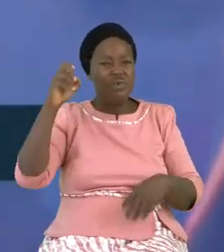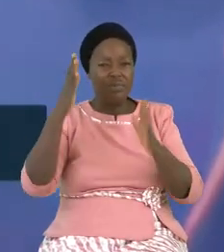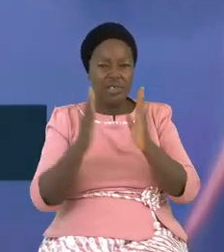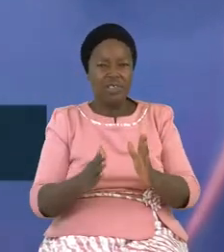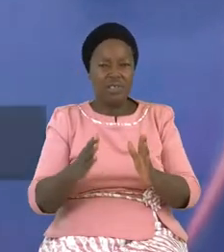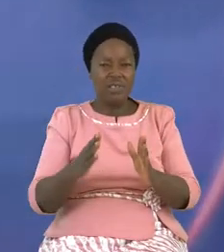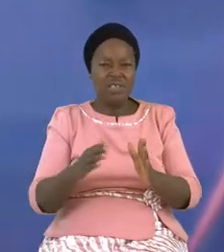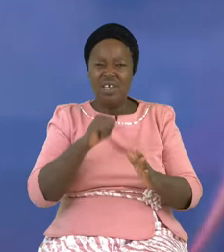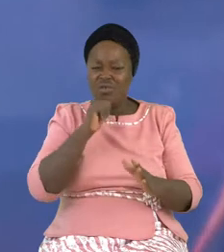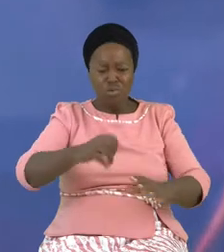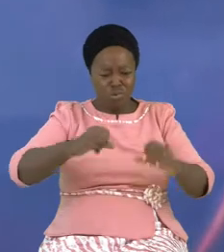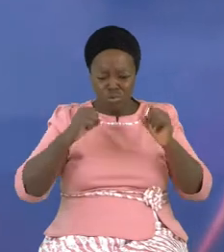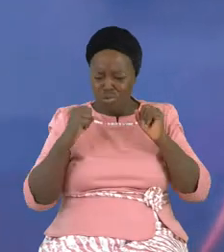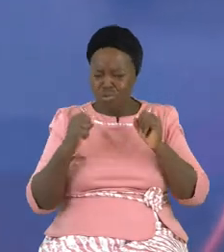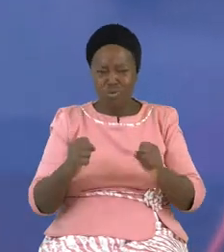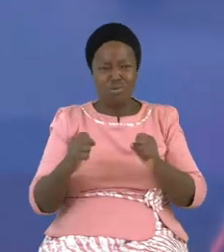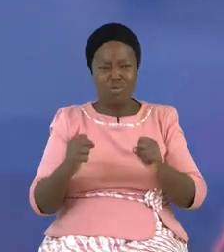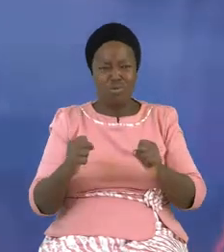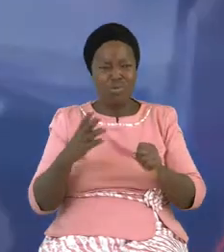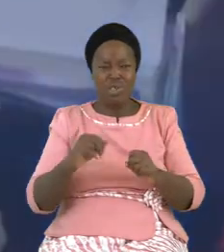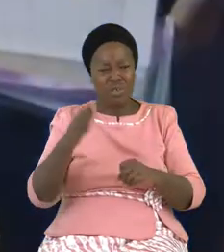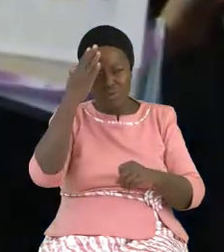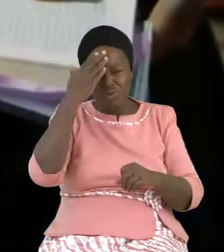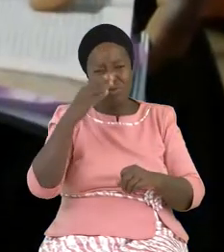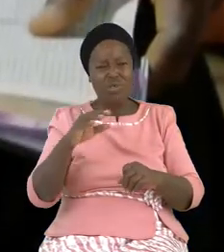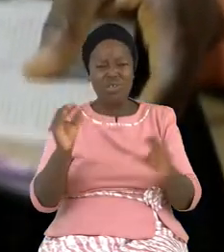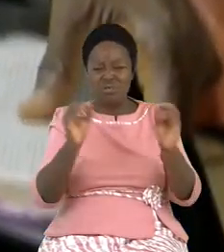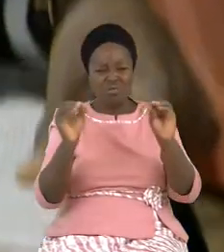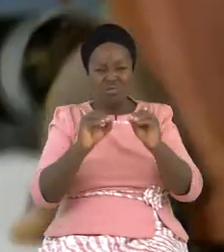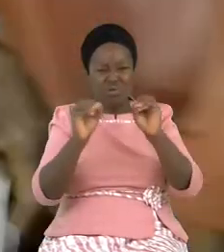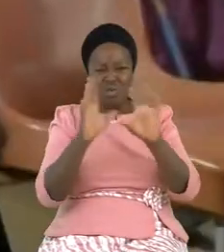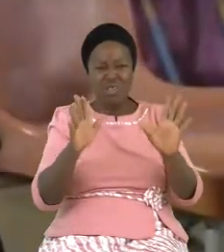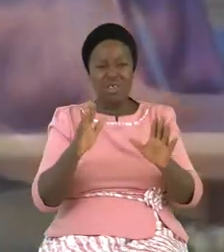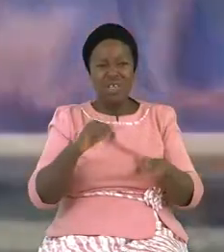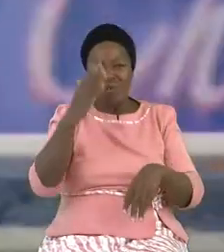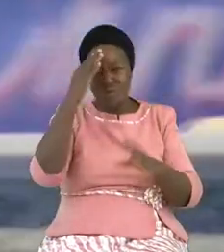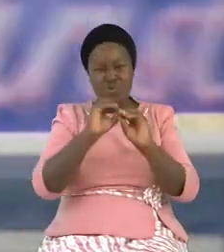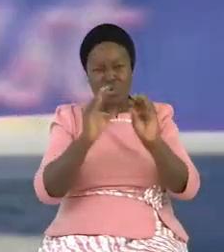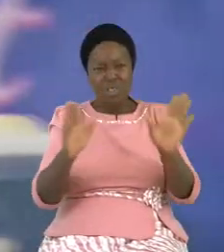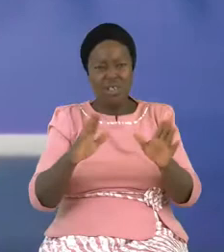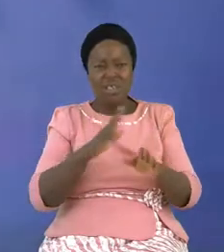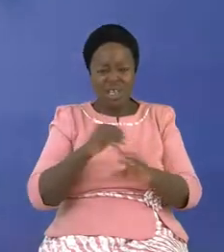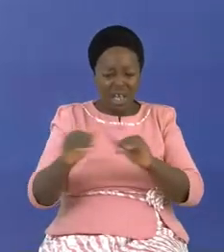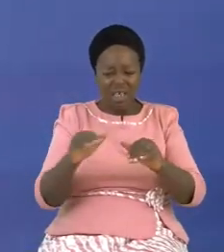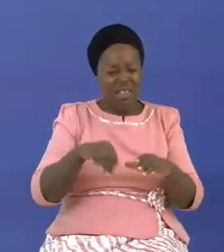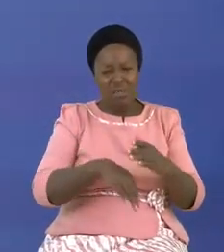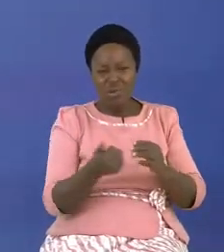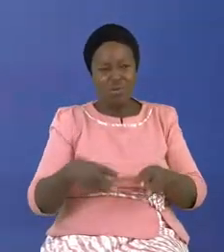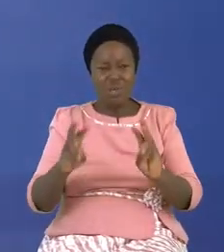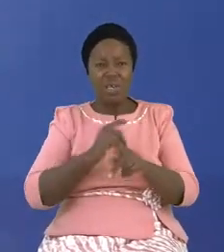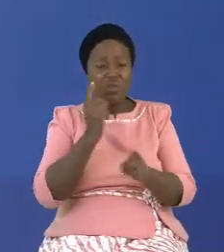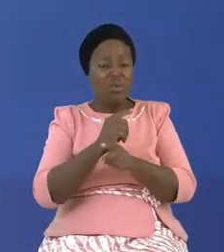dynamic. They do nothing. They act in no way. They're just dreaming. I have